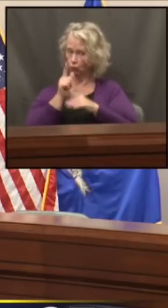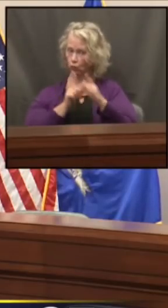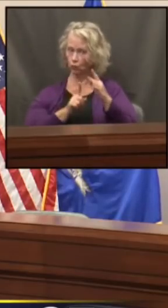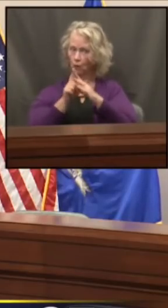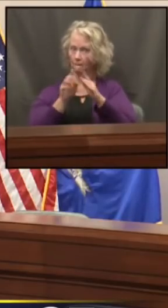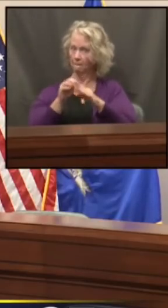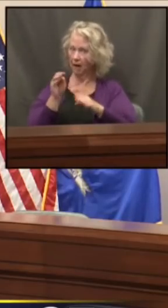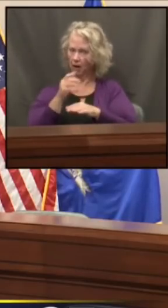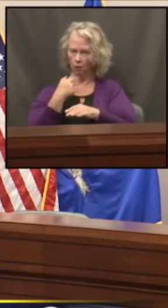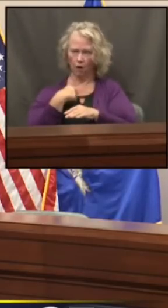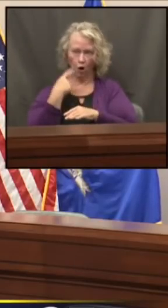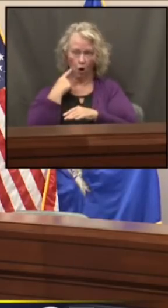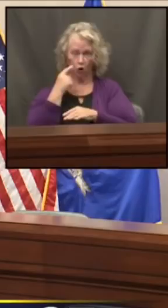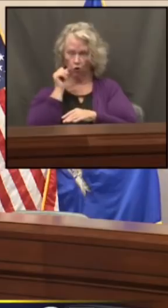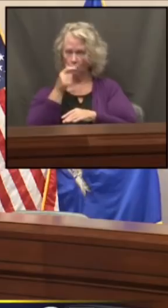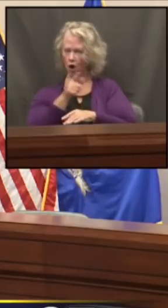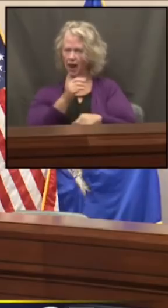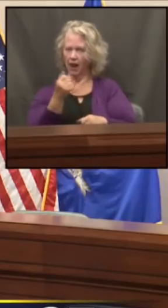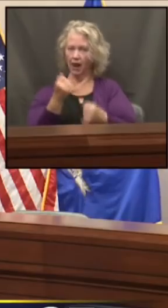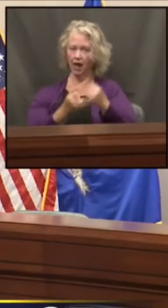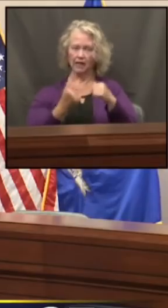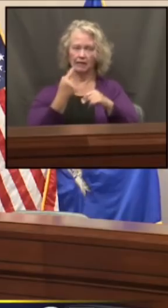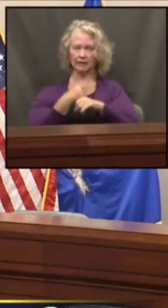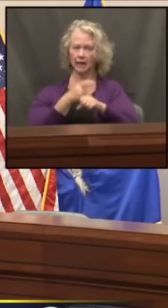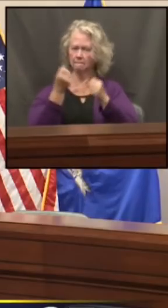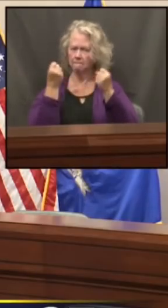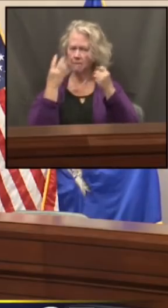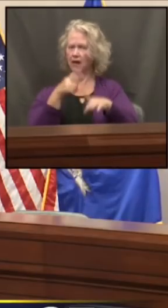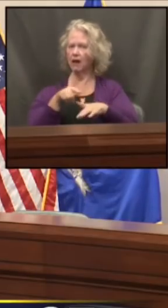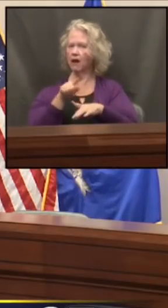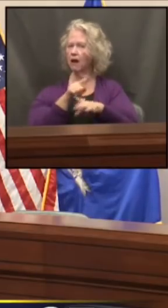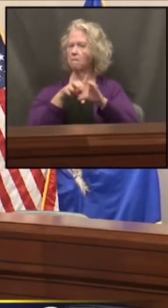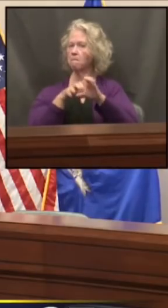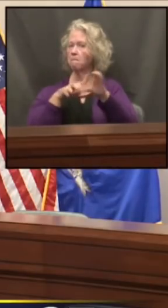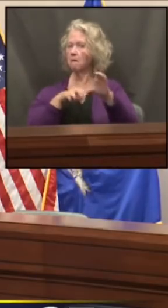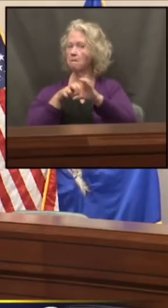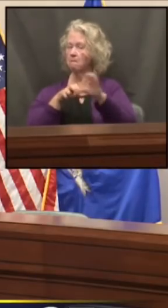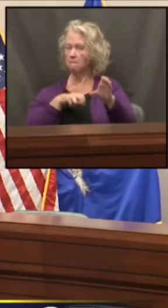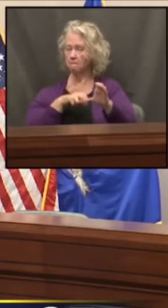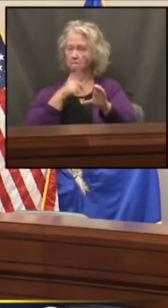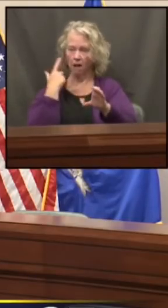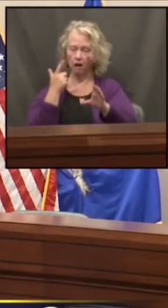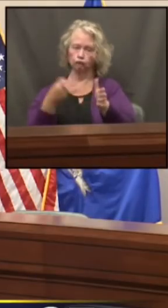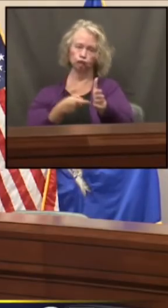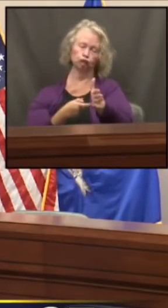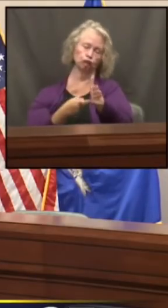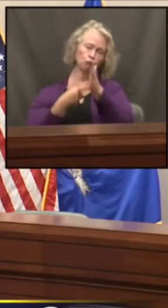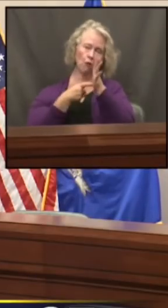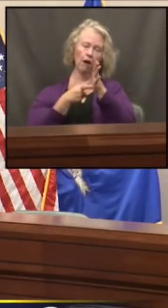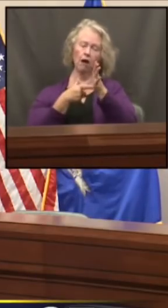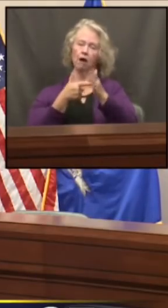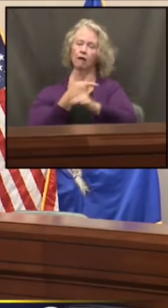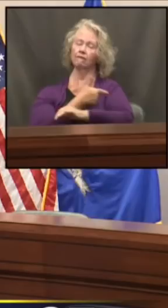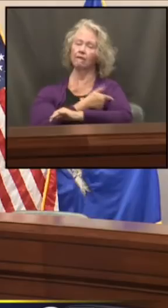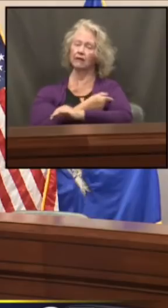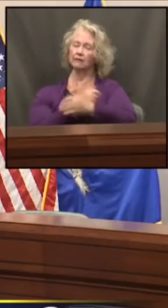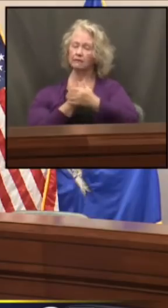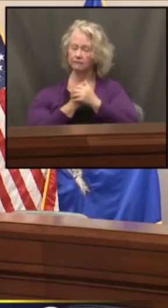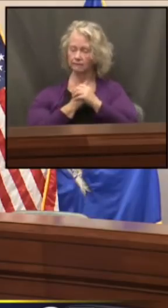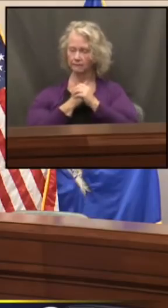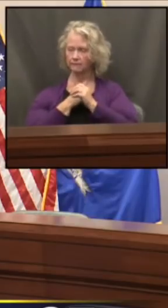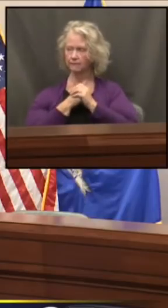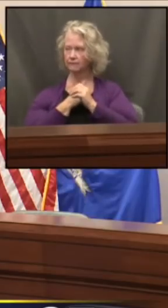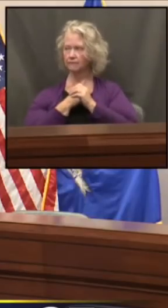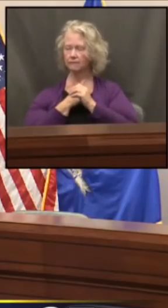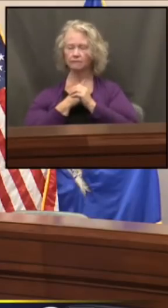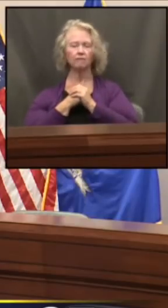their jobs after tomorrow with relation to the mandate for the vaccine.